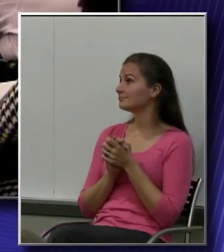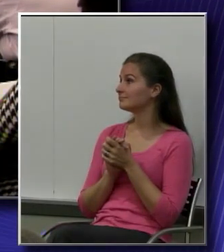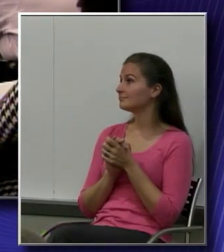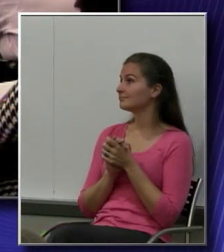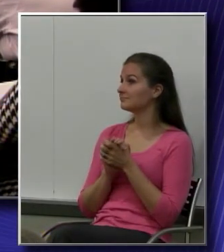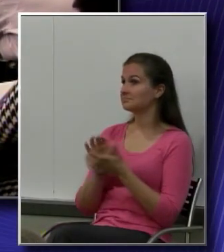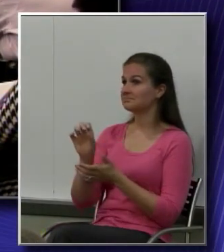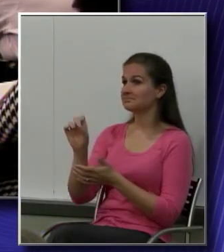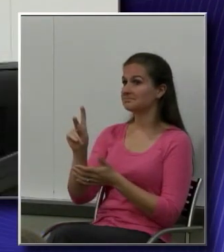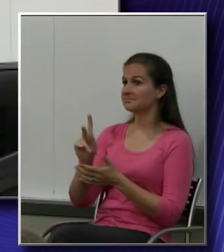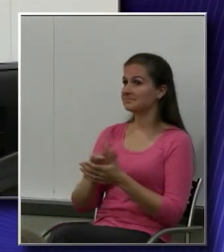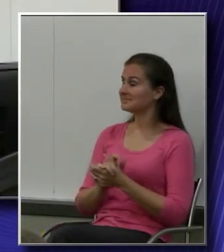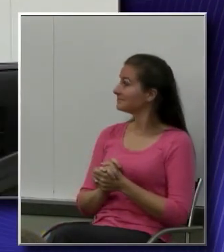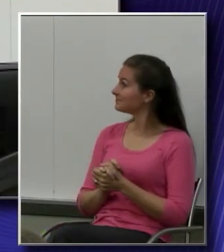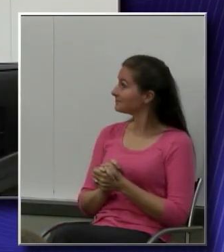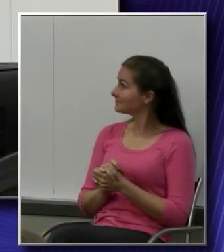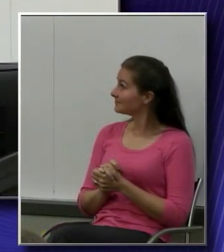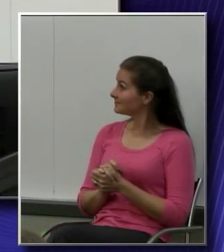Okay.